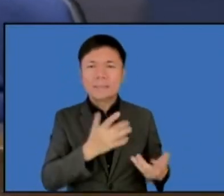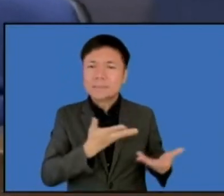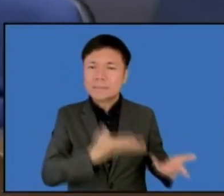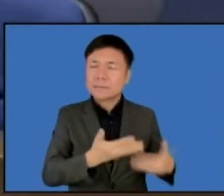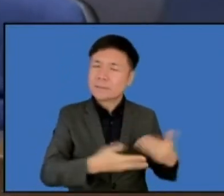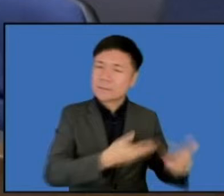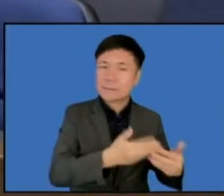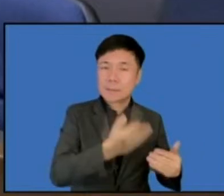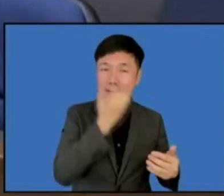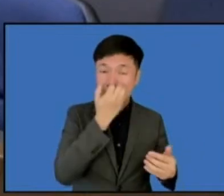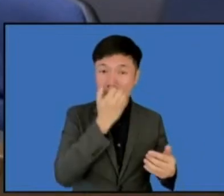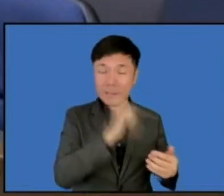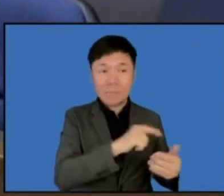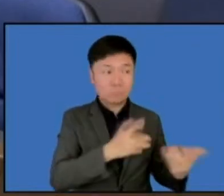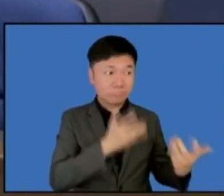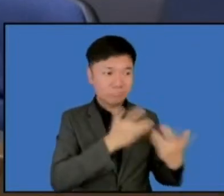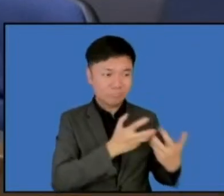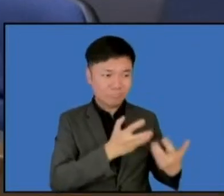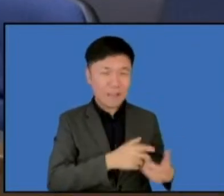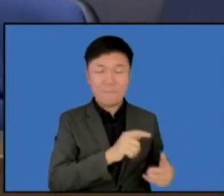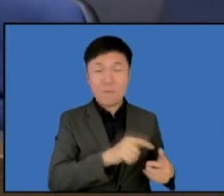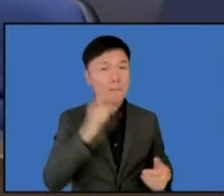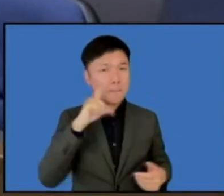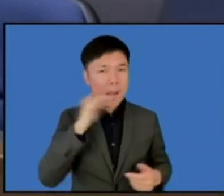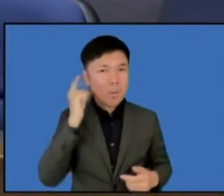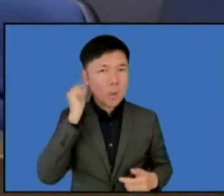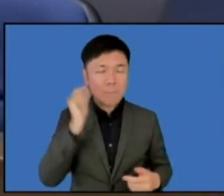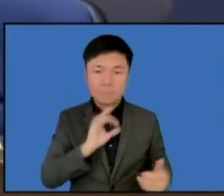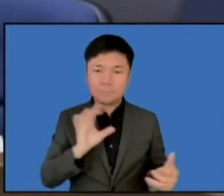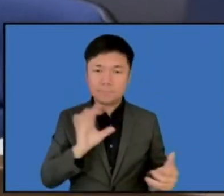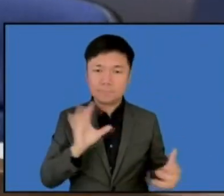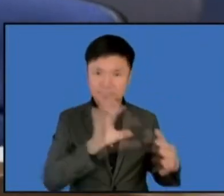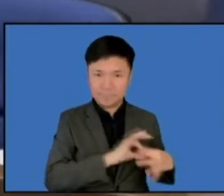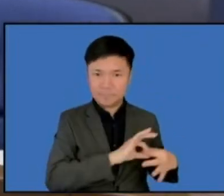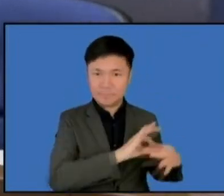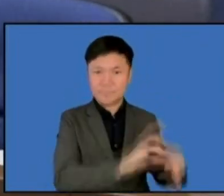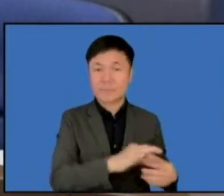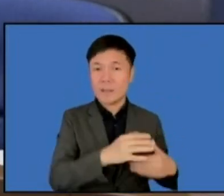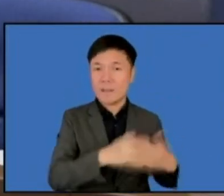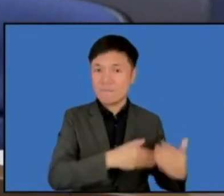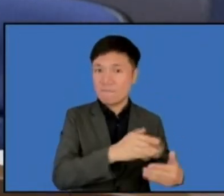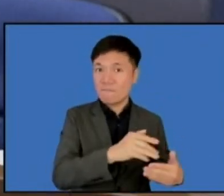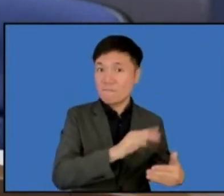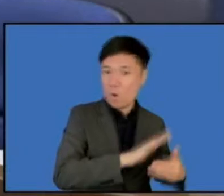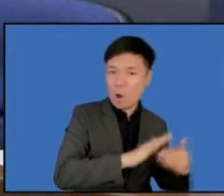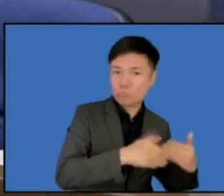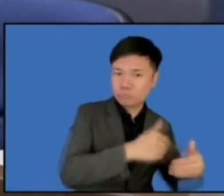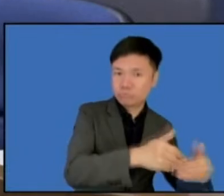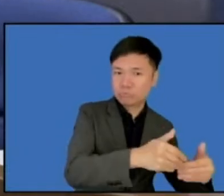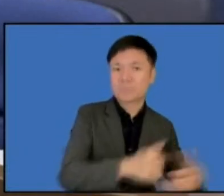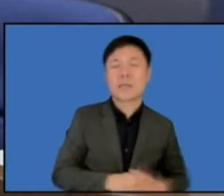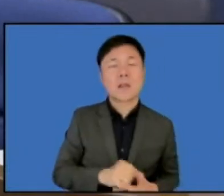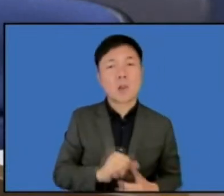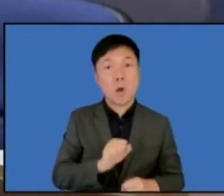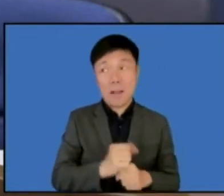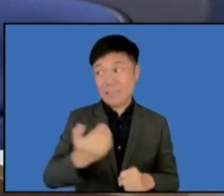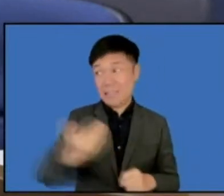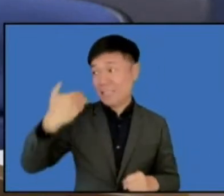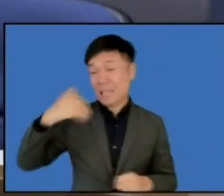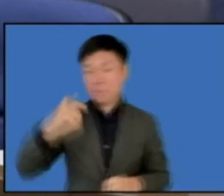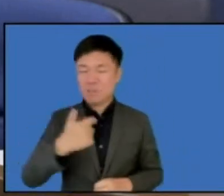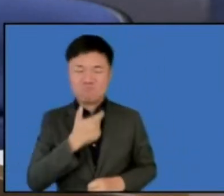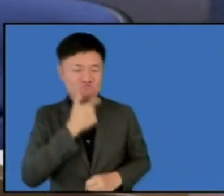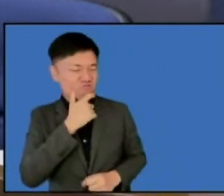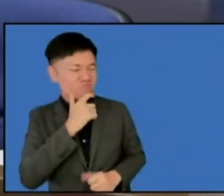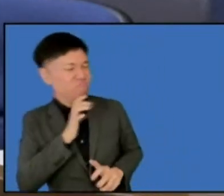which are gendered, racialized, embedded with meaning from globalizing and colonial practices. In this context, we would like to